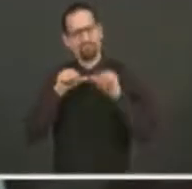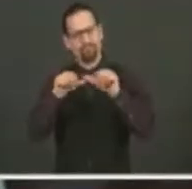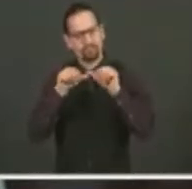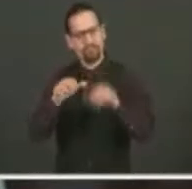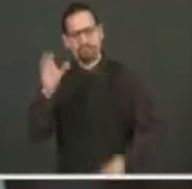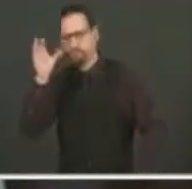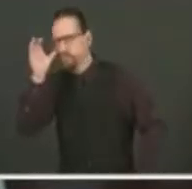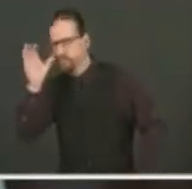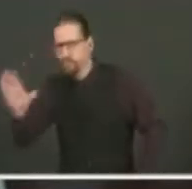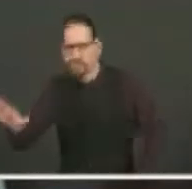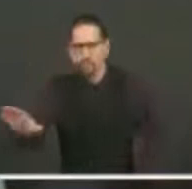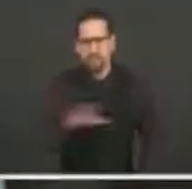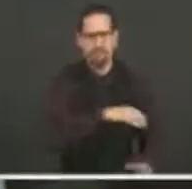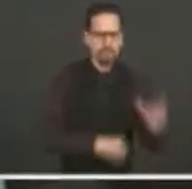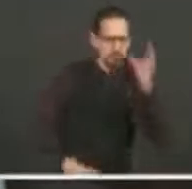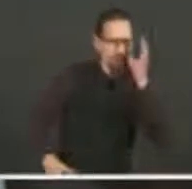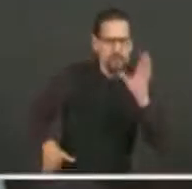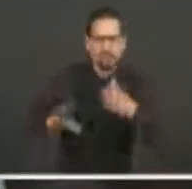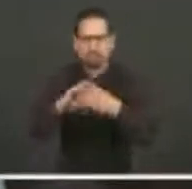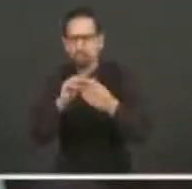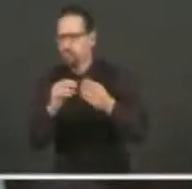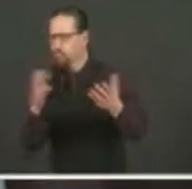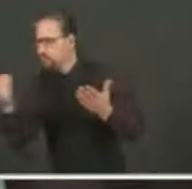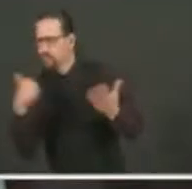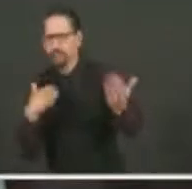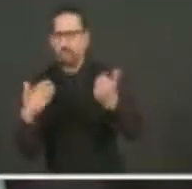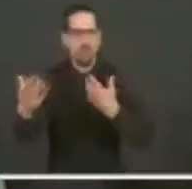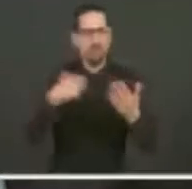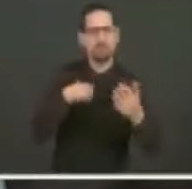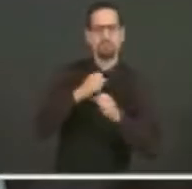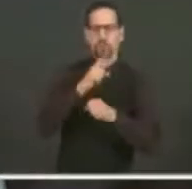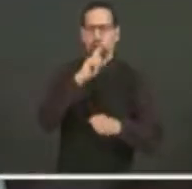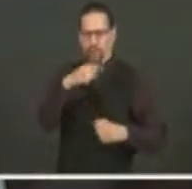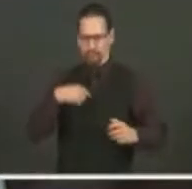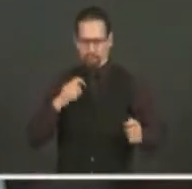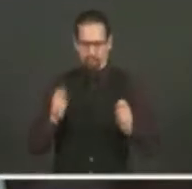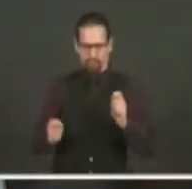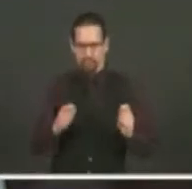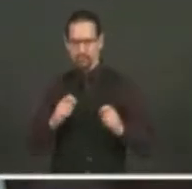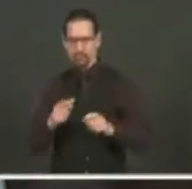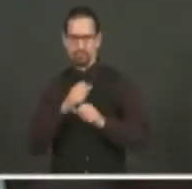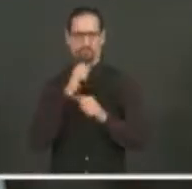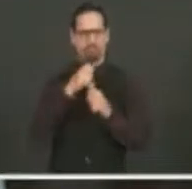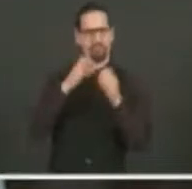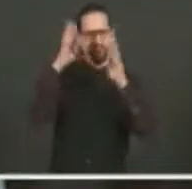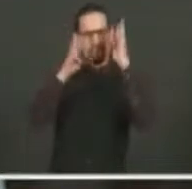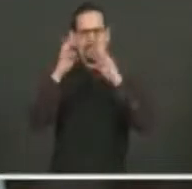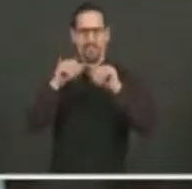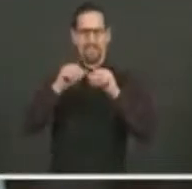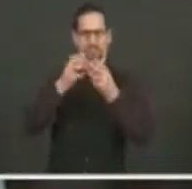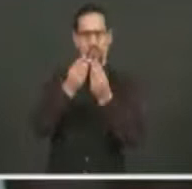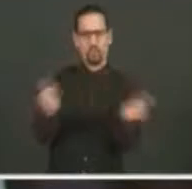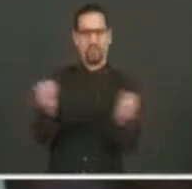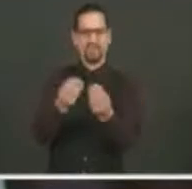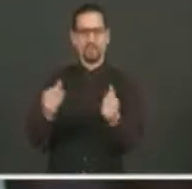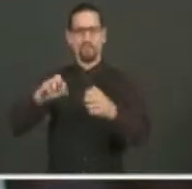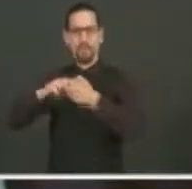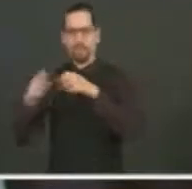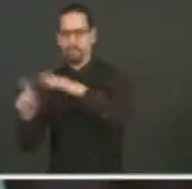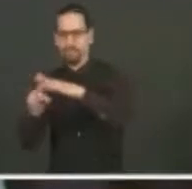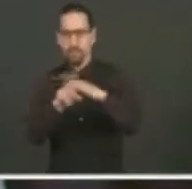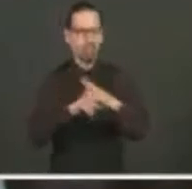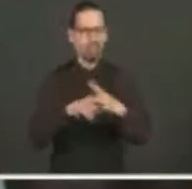constantly, and we are going to provide creative solutions. We're going to have to get very